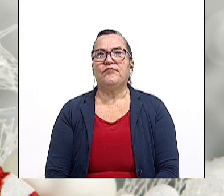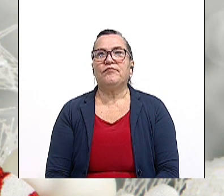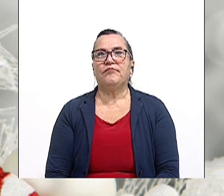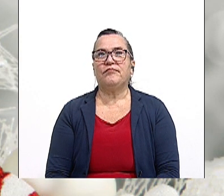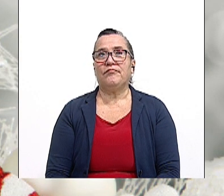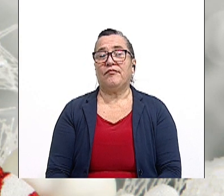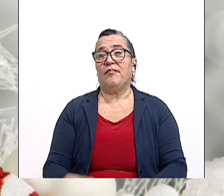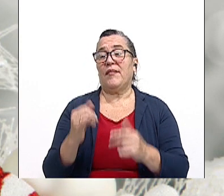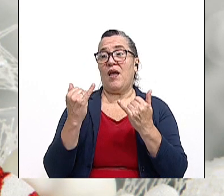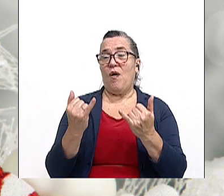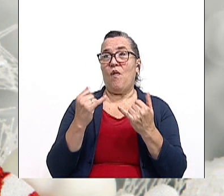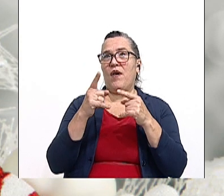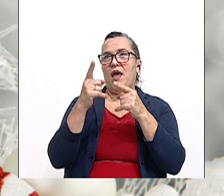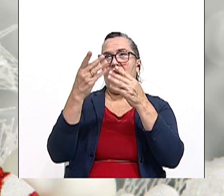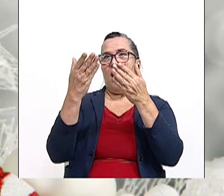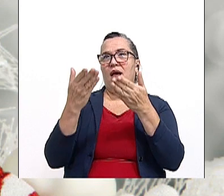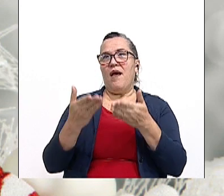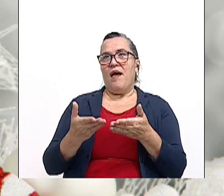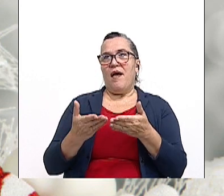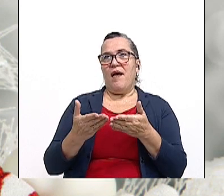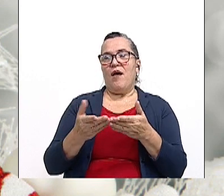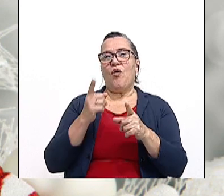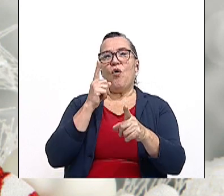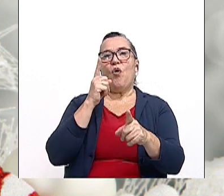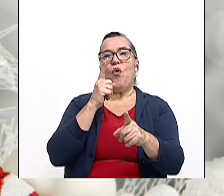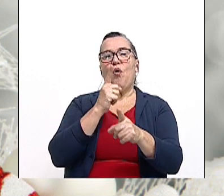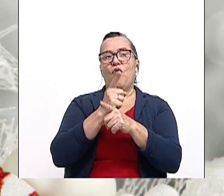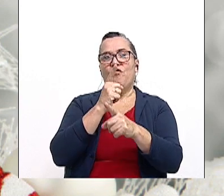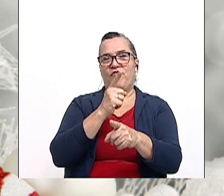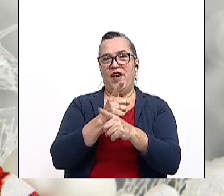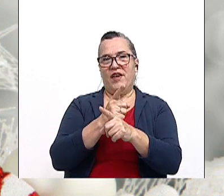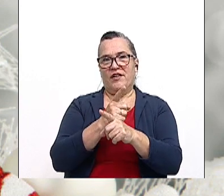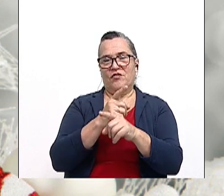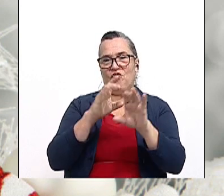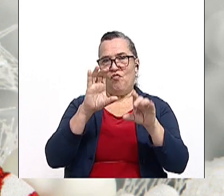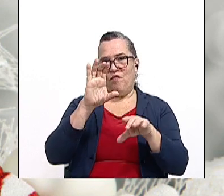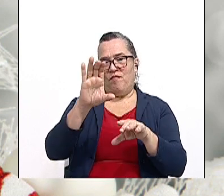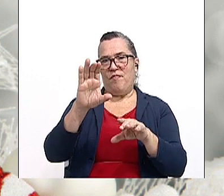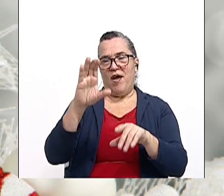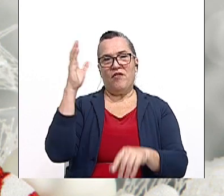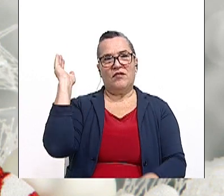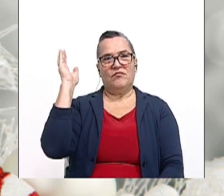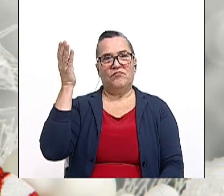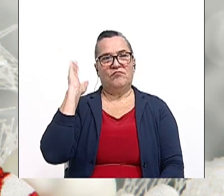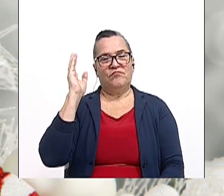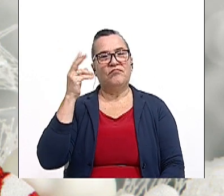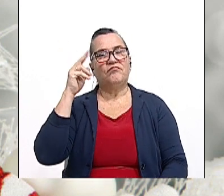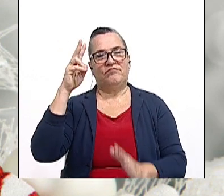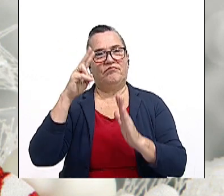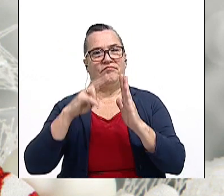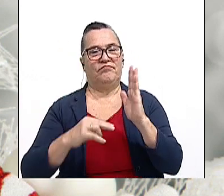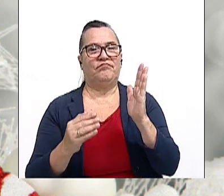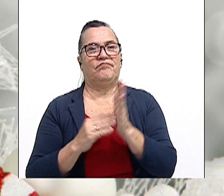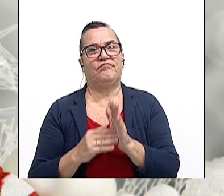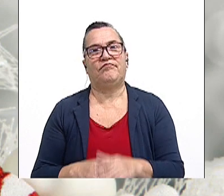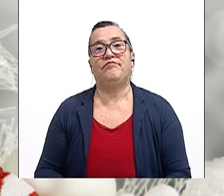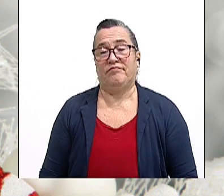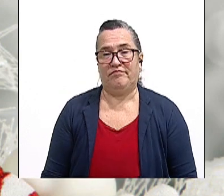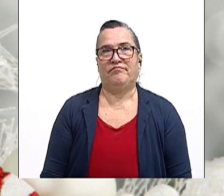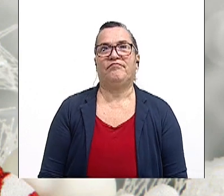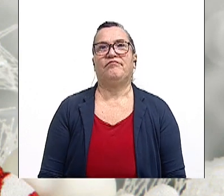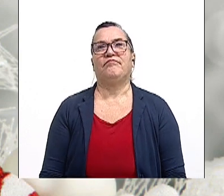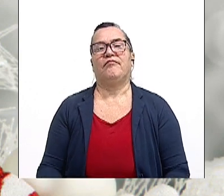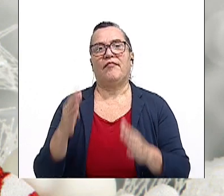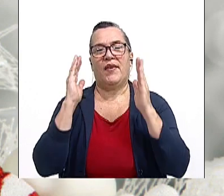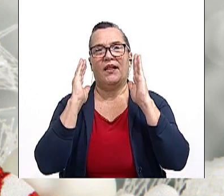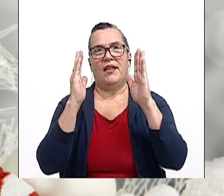Okay, so here you have the correct expository paragraph, and we are going to read it again. Okay, so